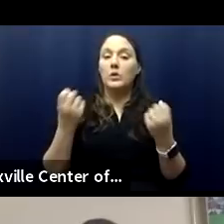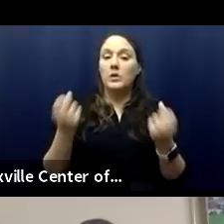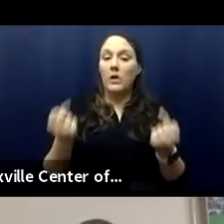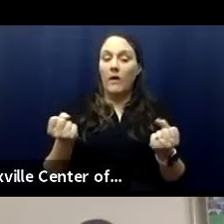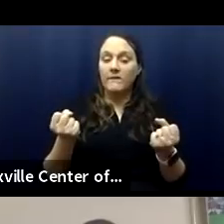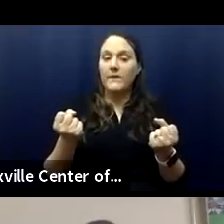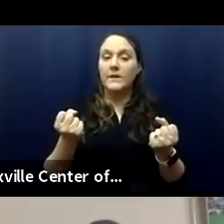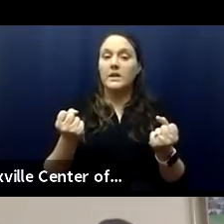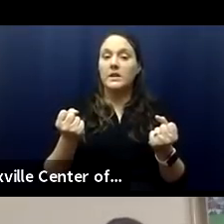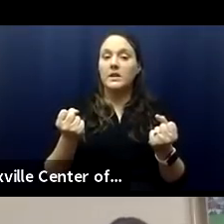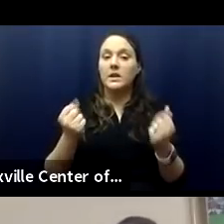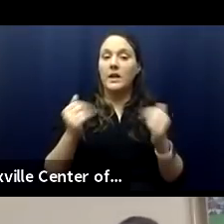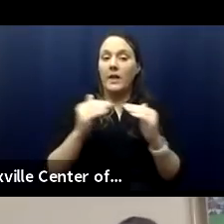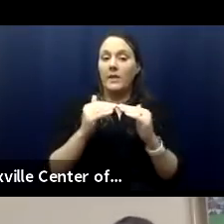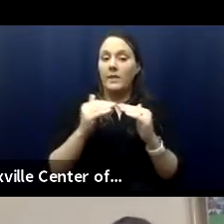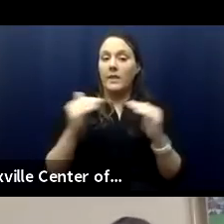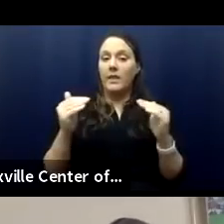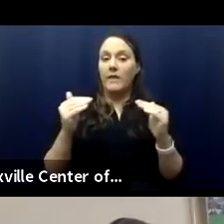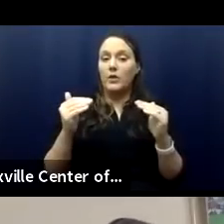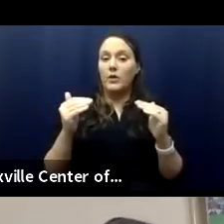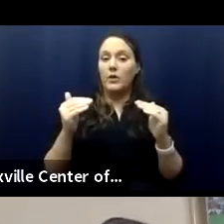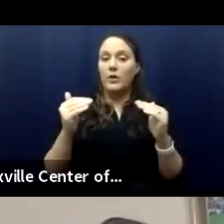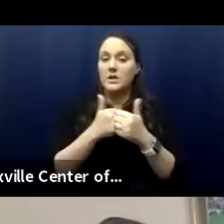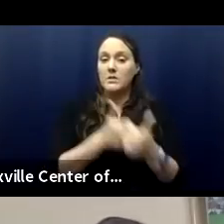of compliance at 10